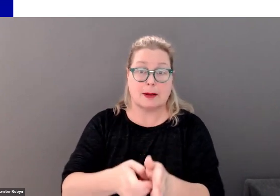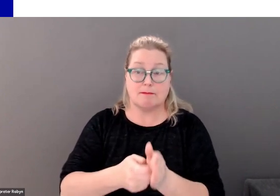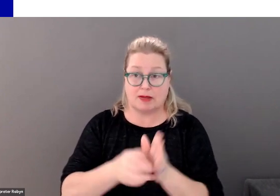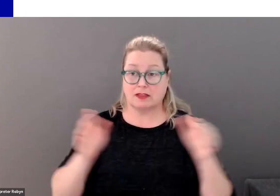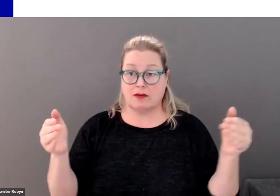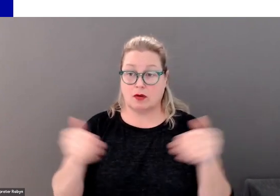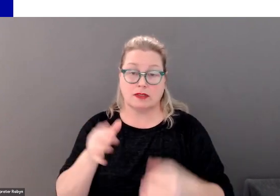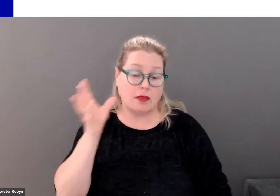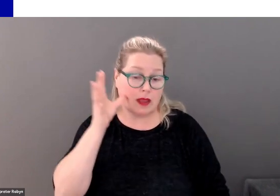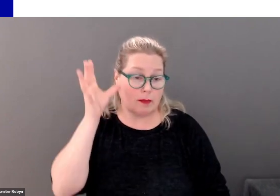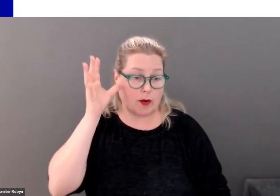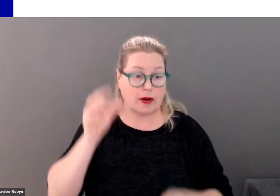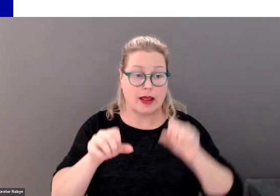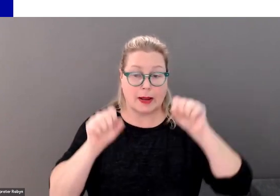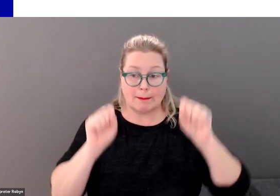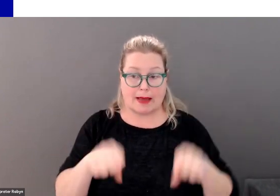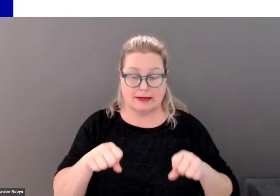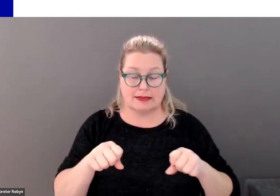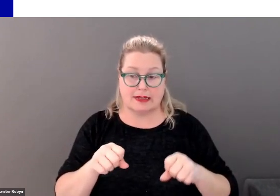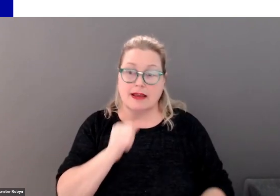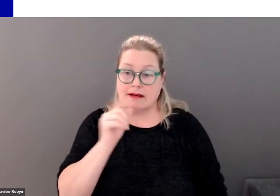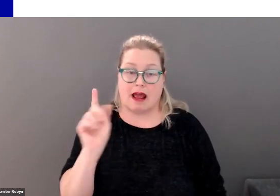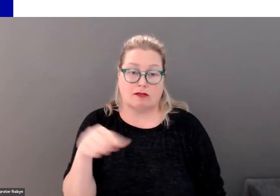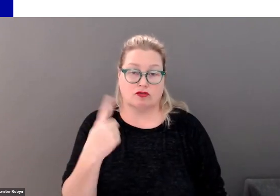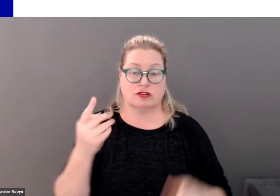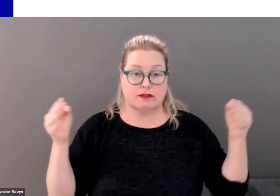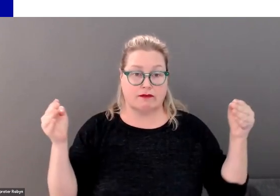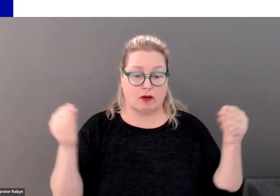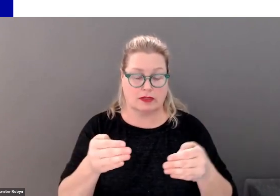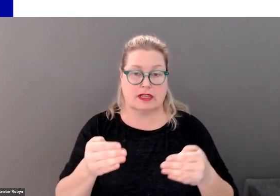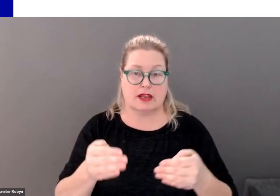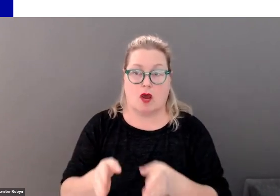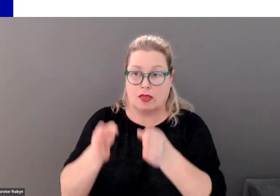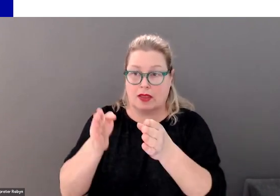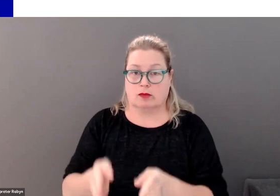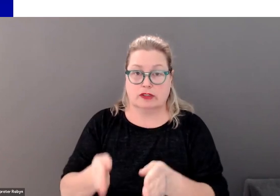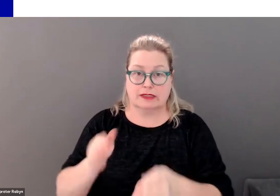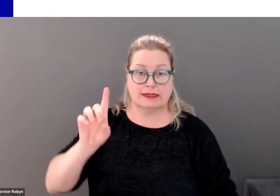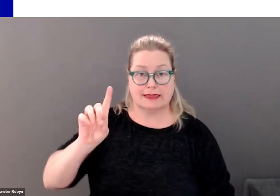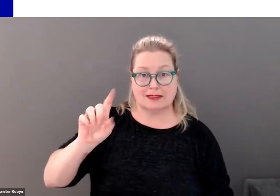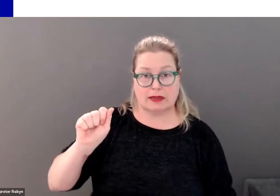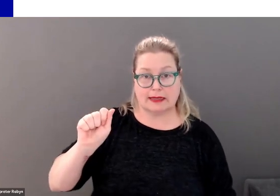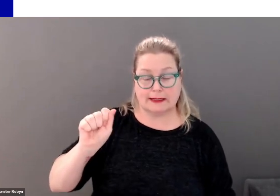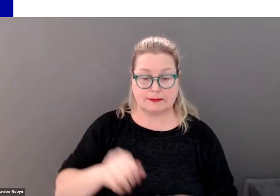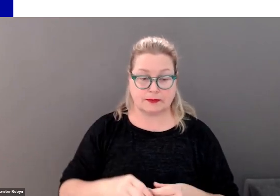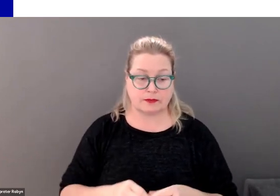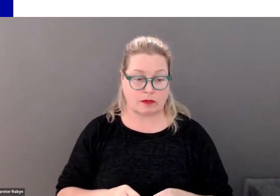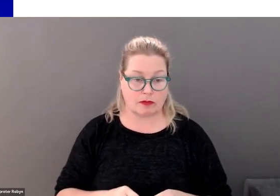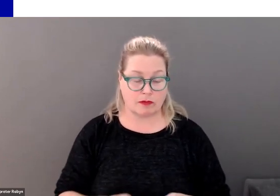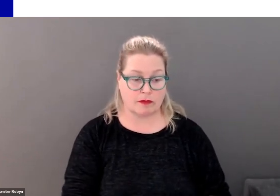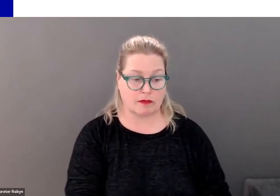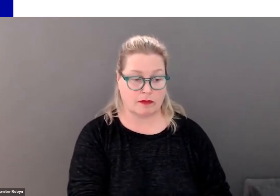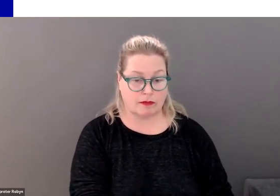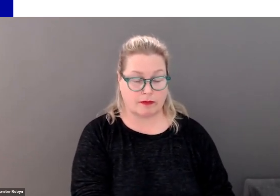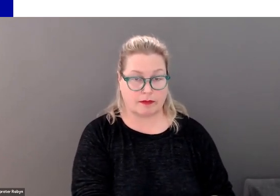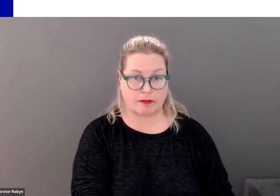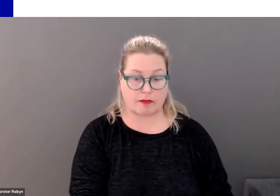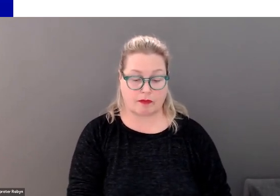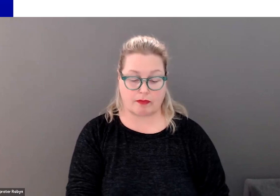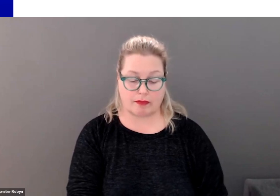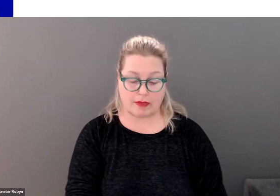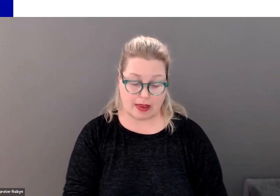capacity rather than solely evaluating on an individual's disability. And as folks may know, through